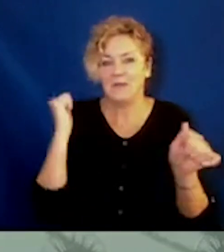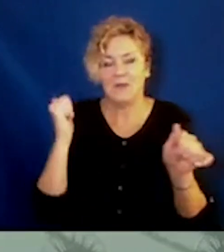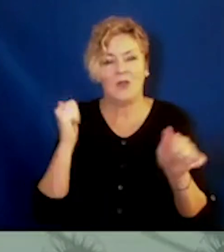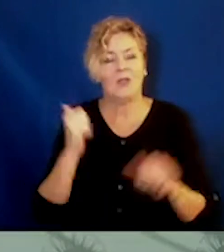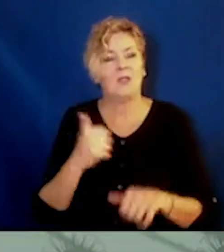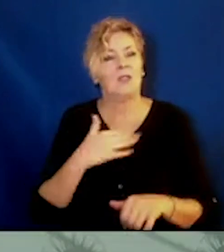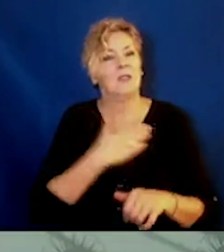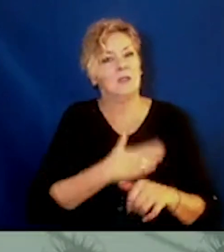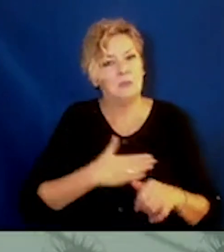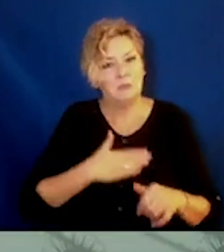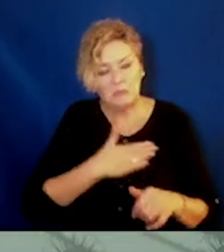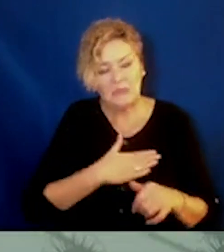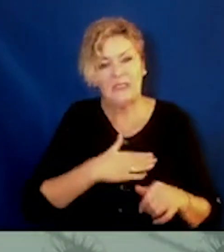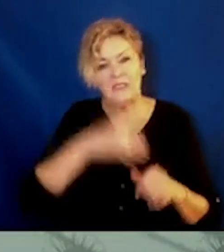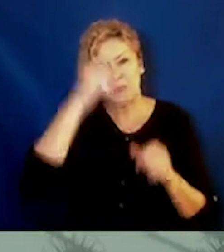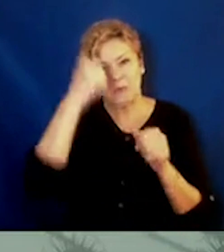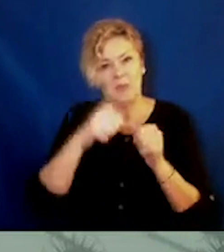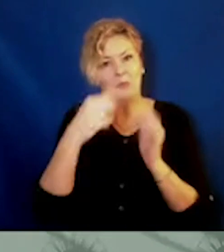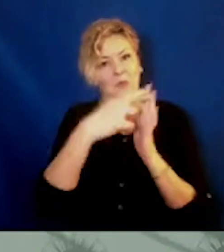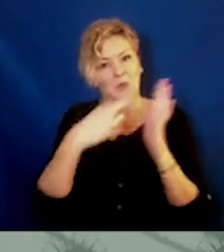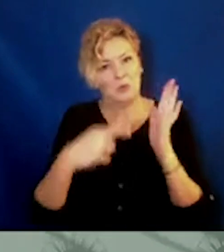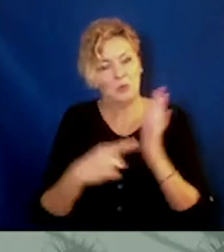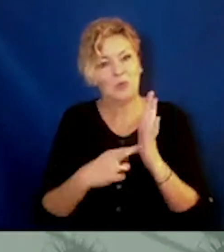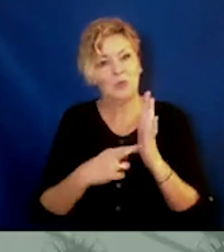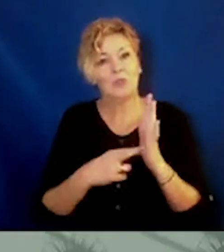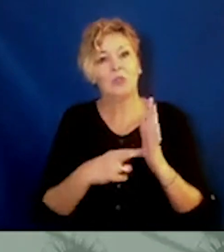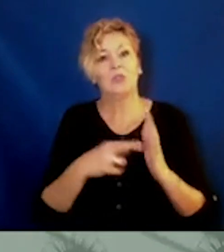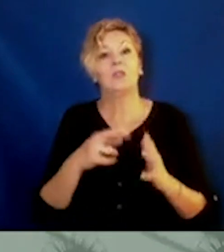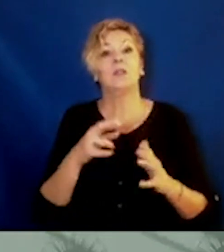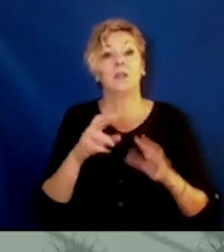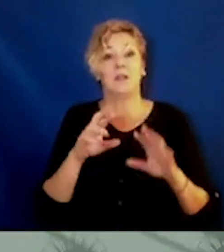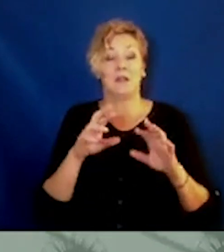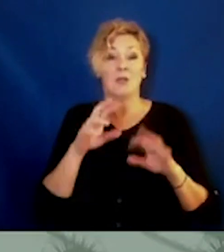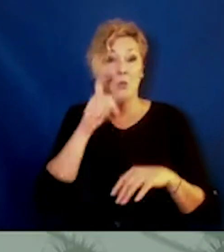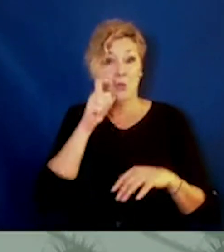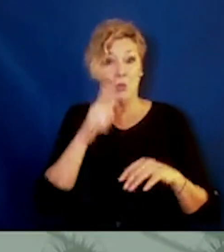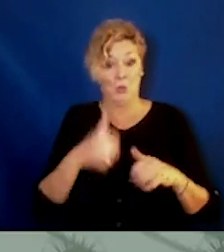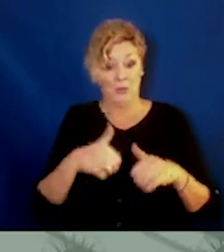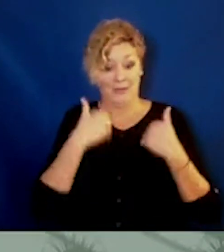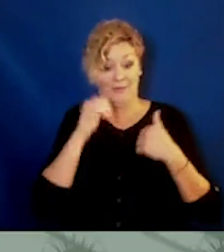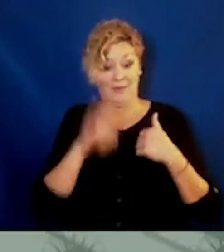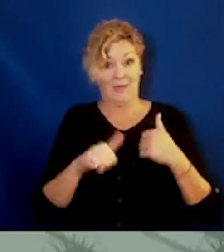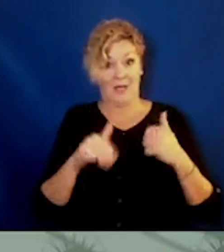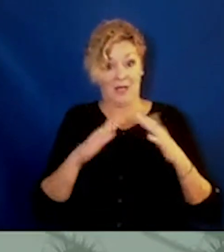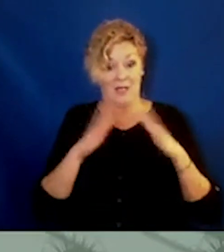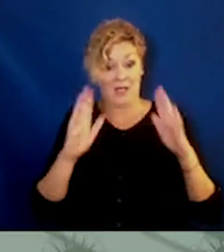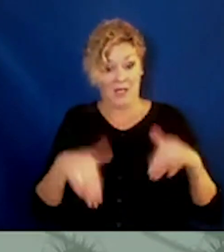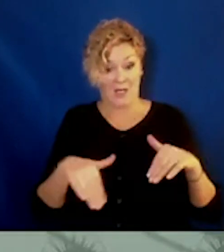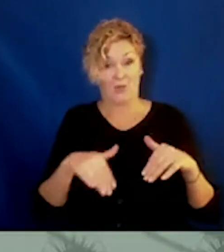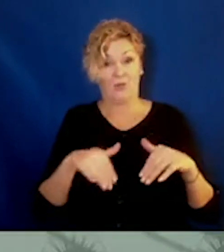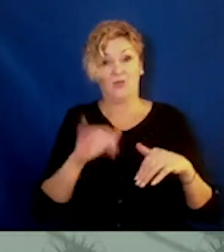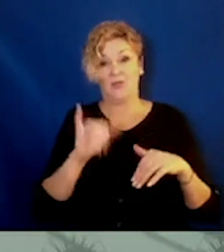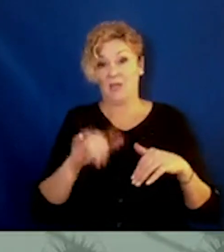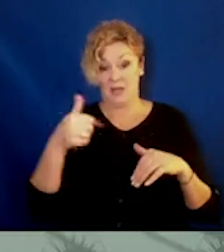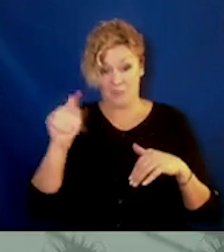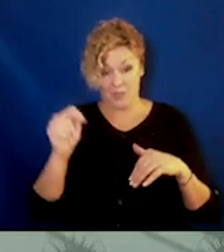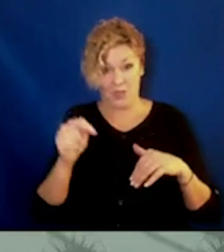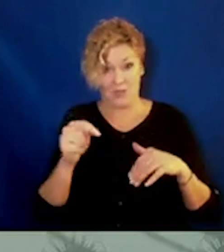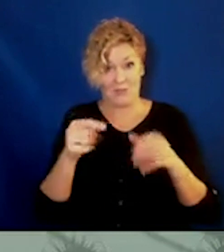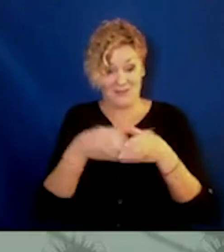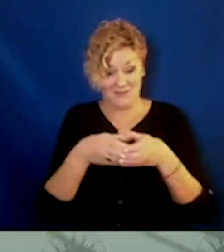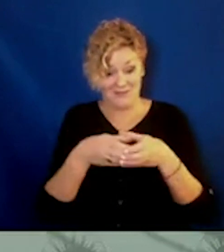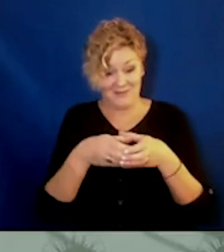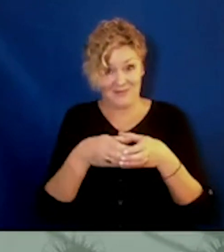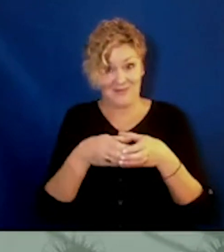in the season of gatherings and the season where it's colder and the season when the days are shorter, is to strictly